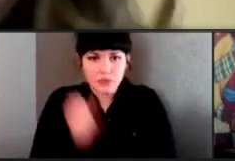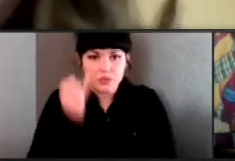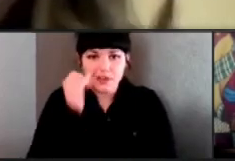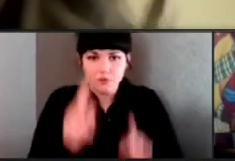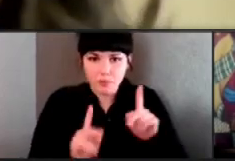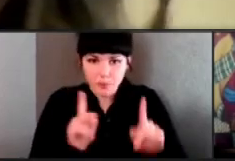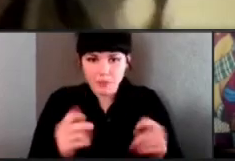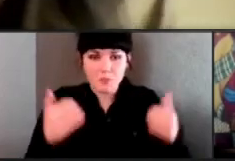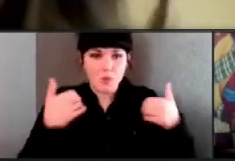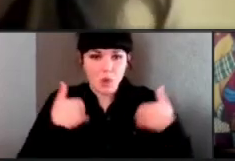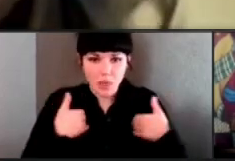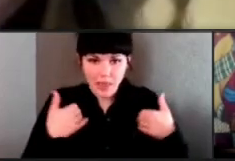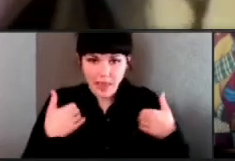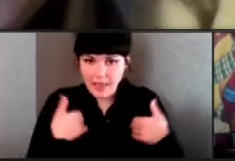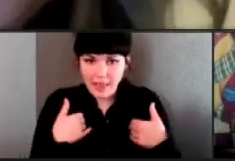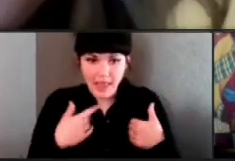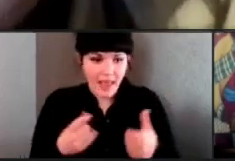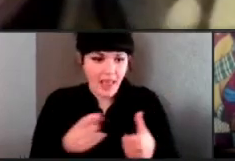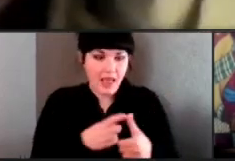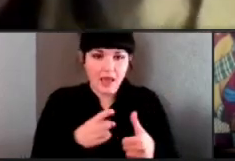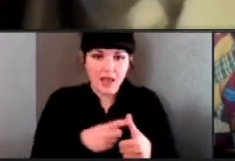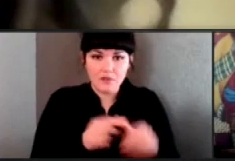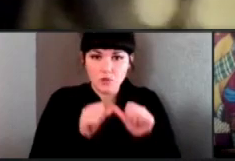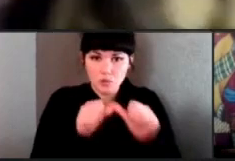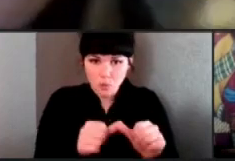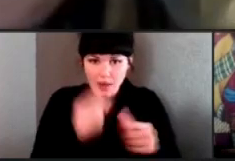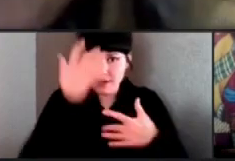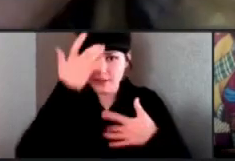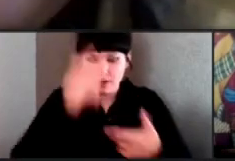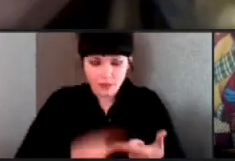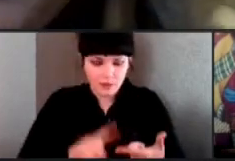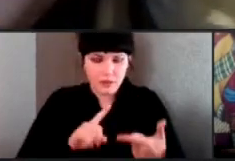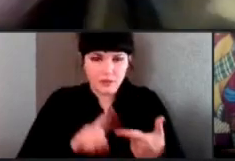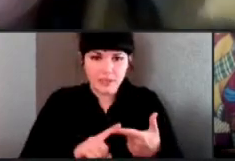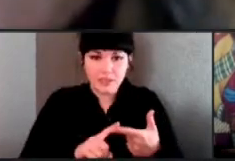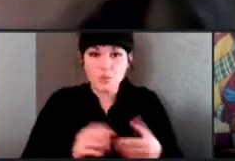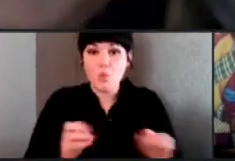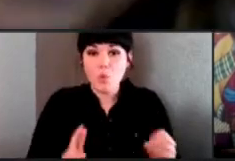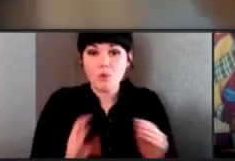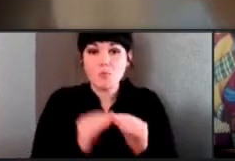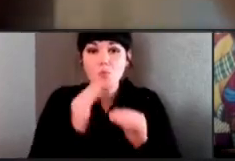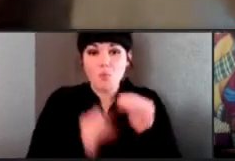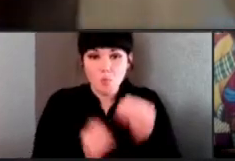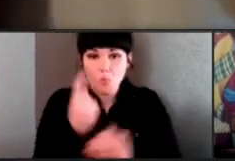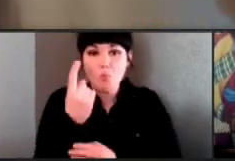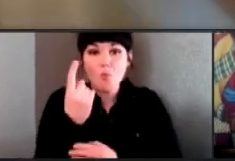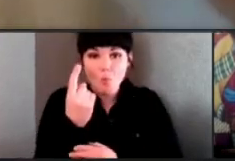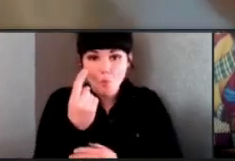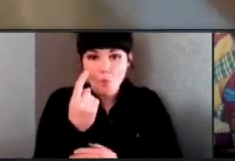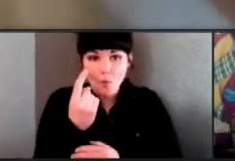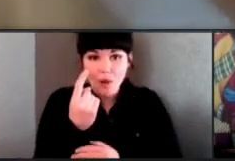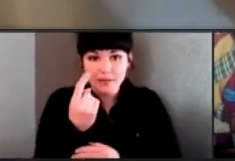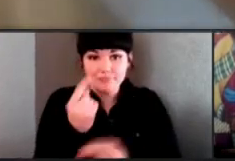comorbidities, and immunodeficiencies? This person really tested my